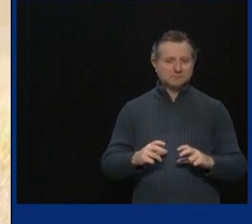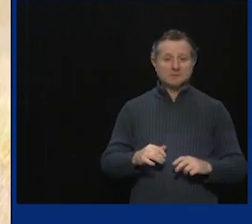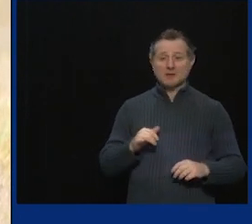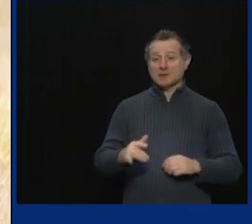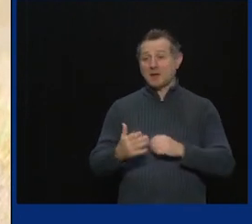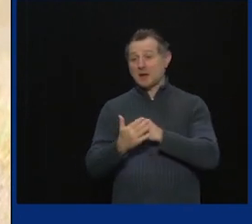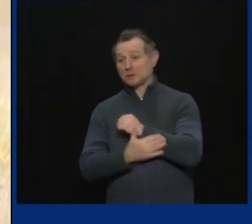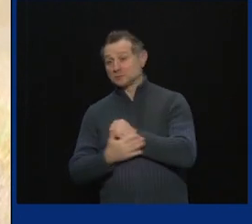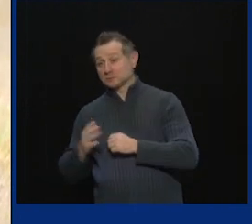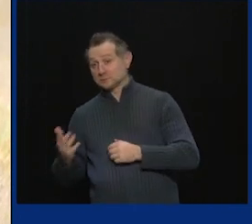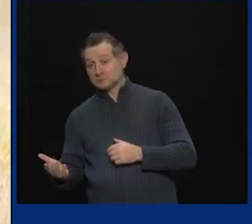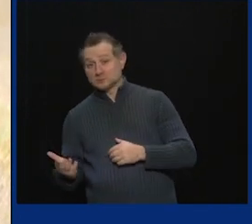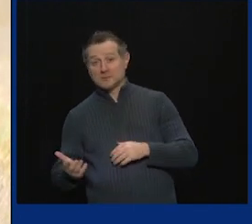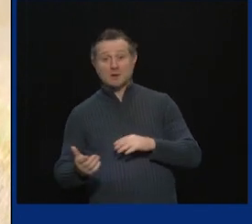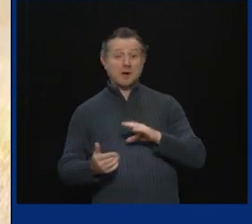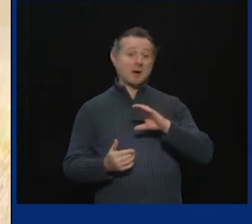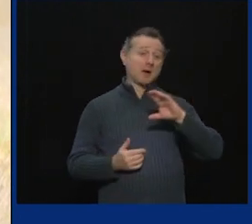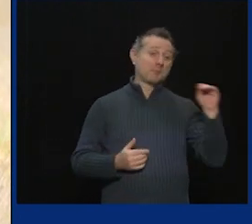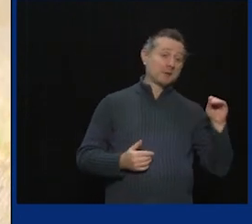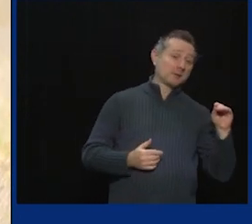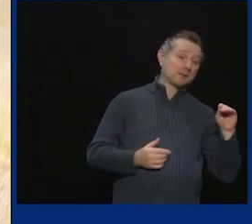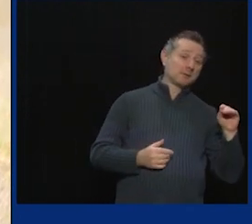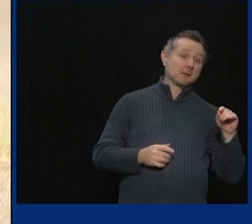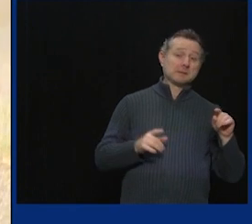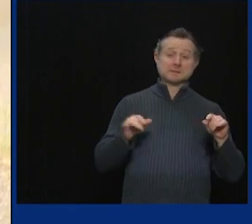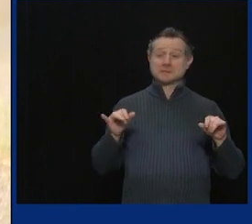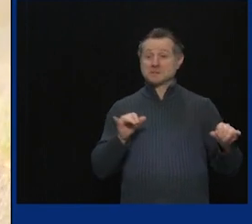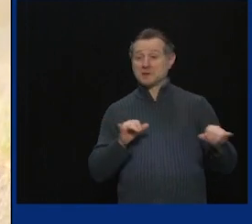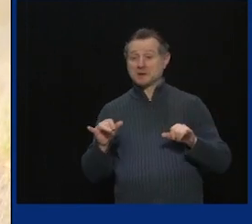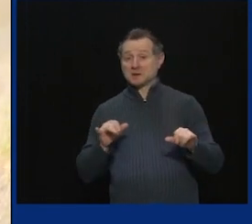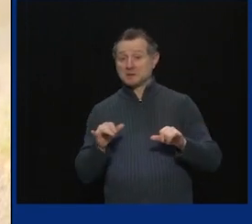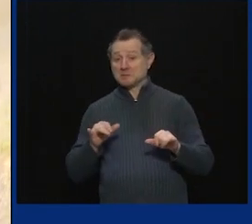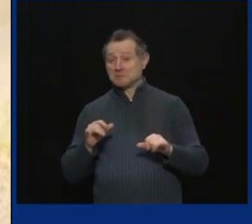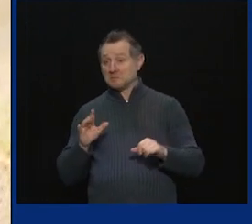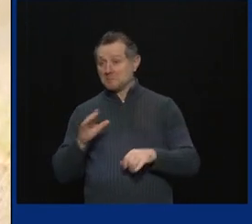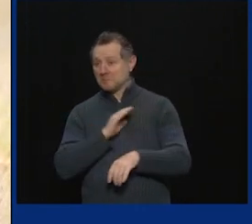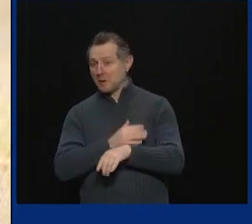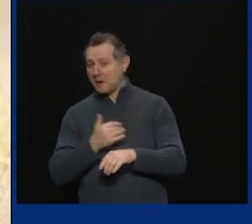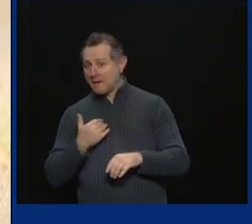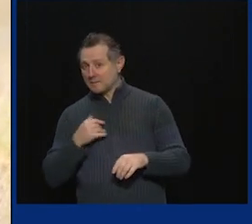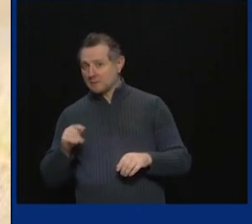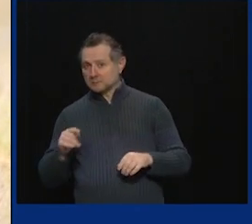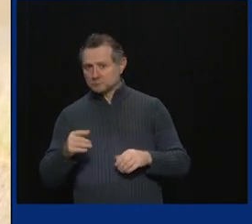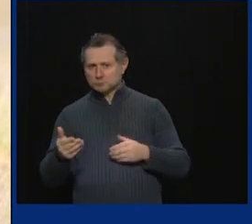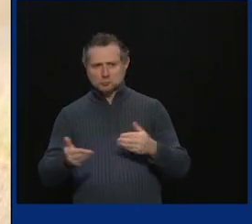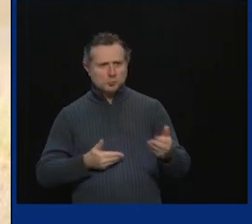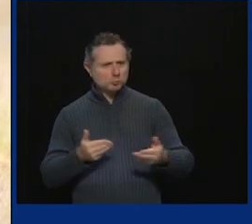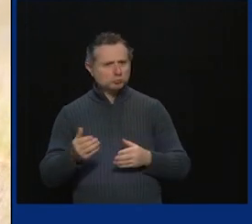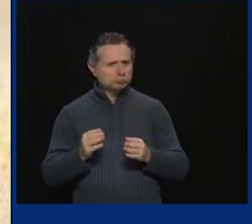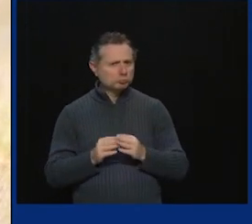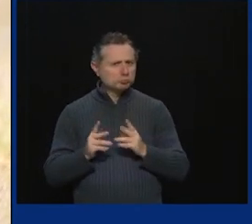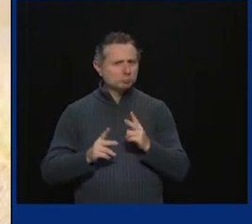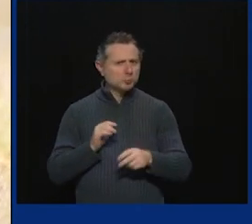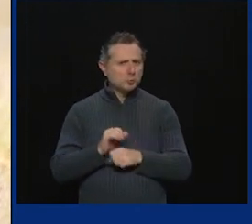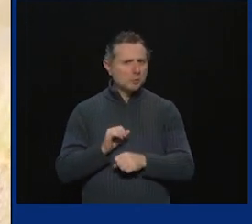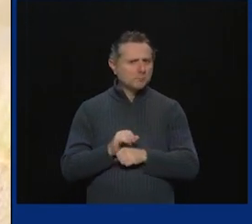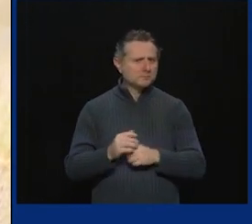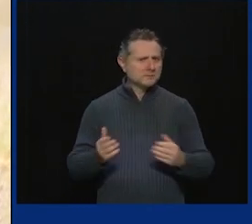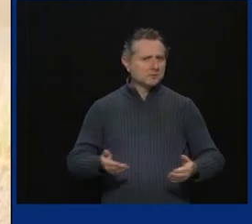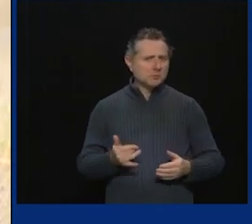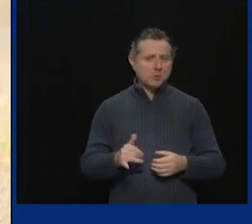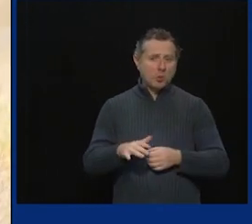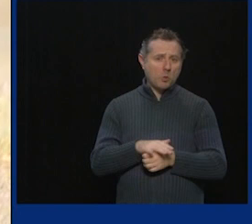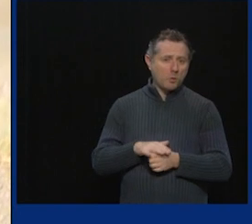Plug Power will employ people right here from both our backyard and our region, and